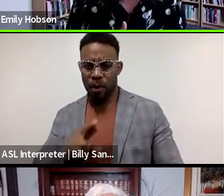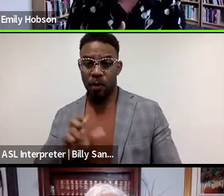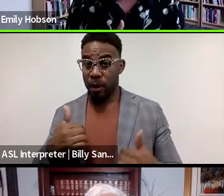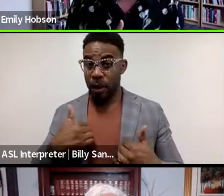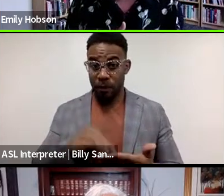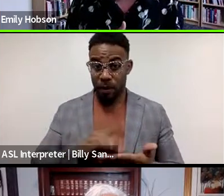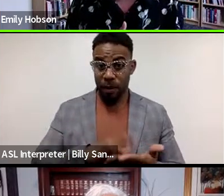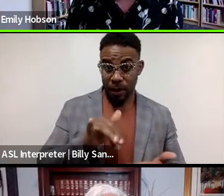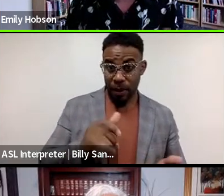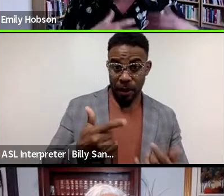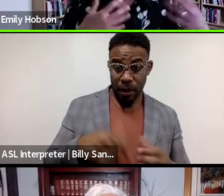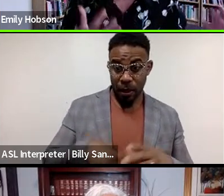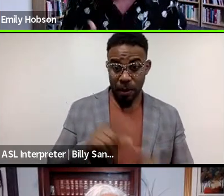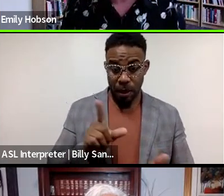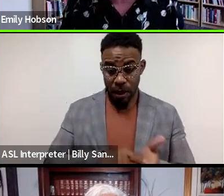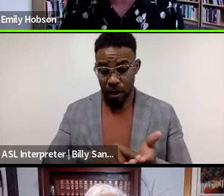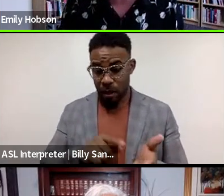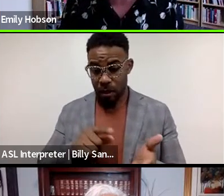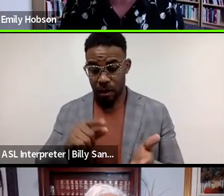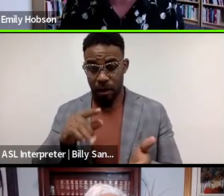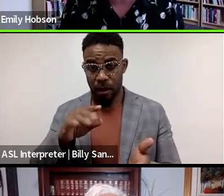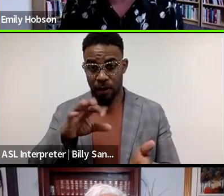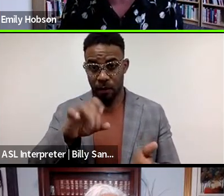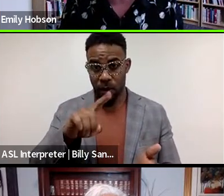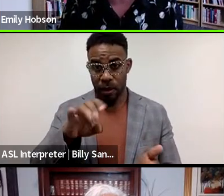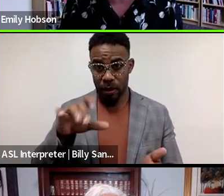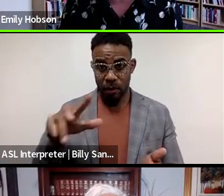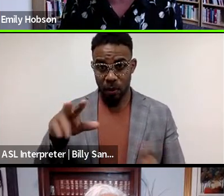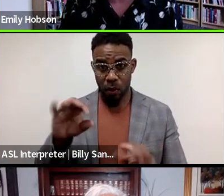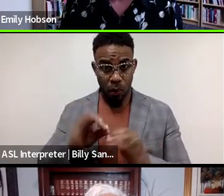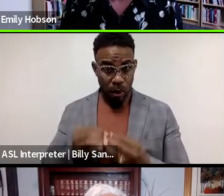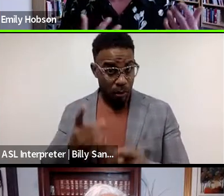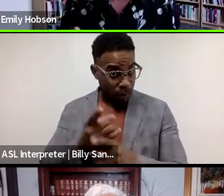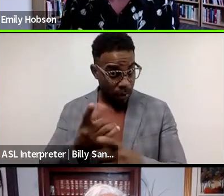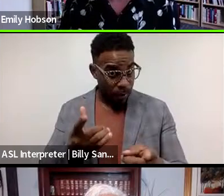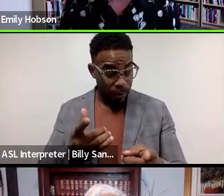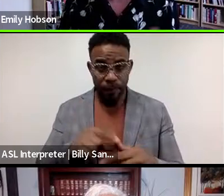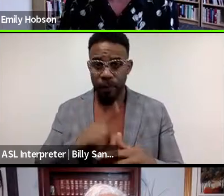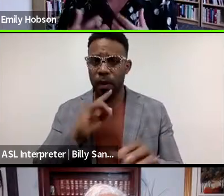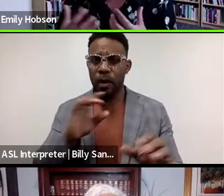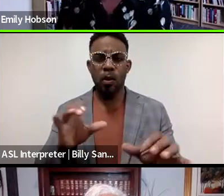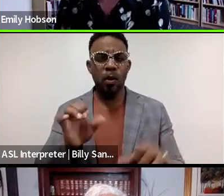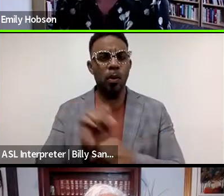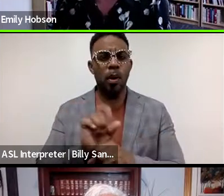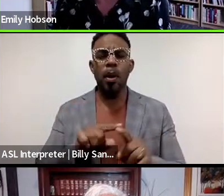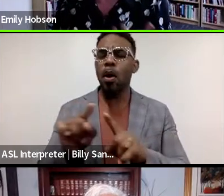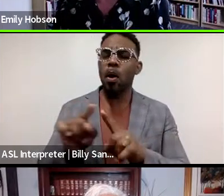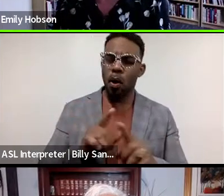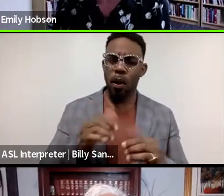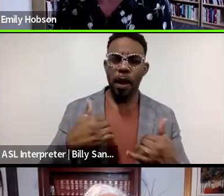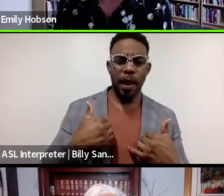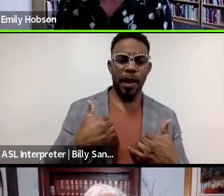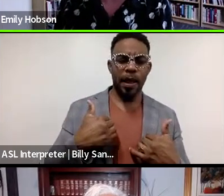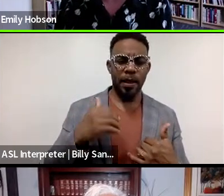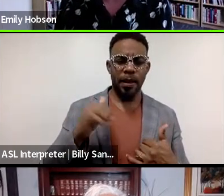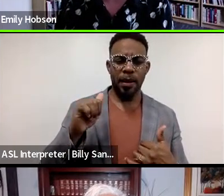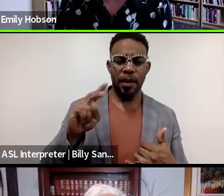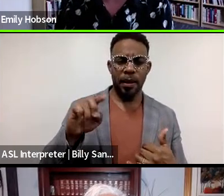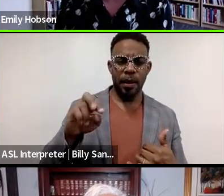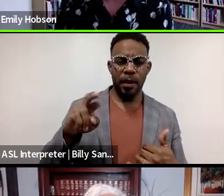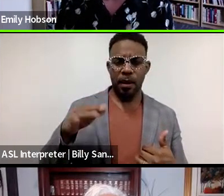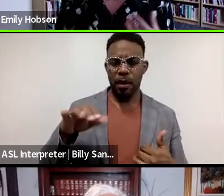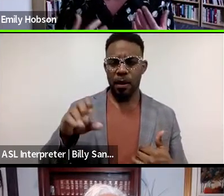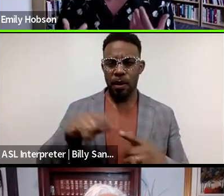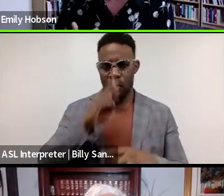have documents that come out of 501c3 organizations, right, that are doing work, but we also have anarchist and direct